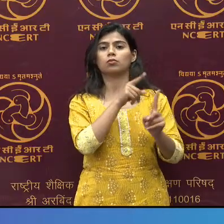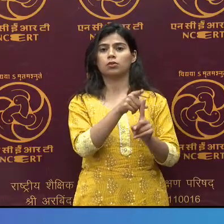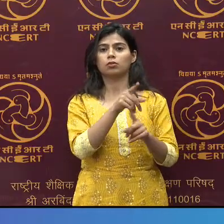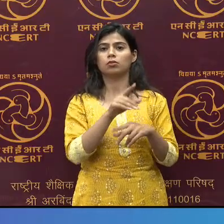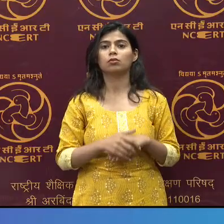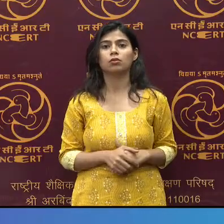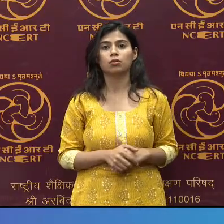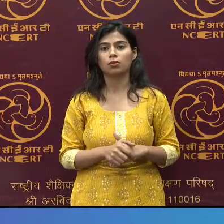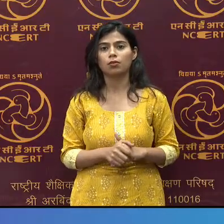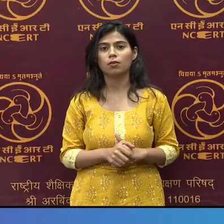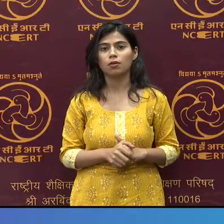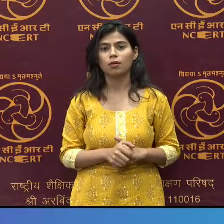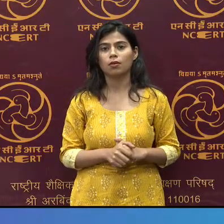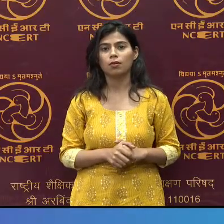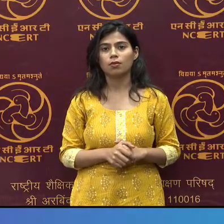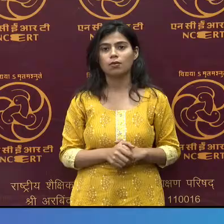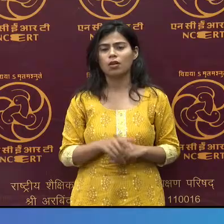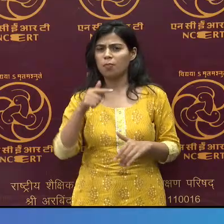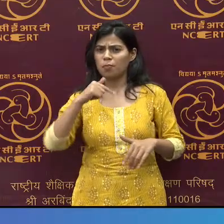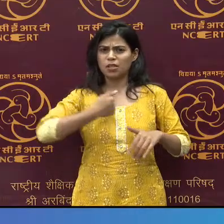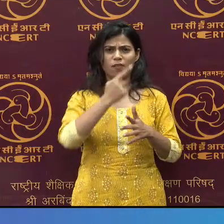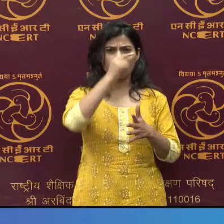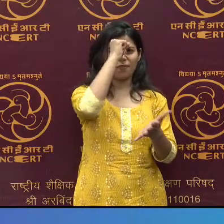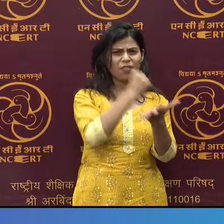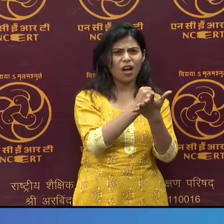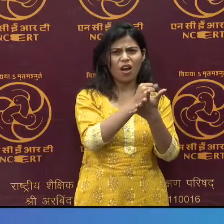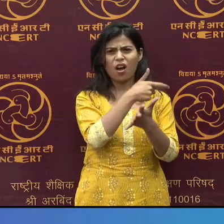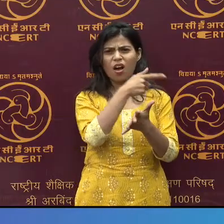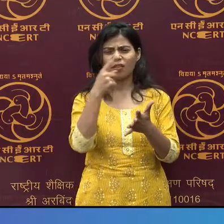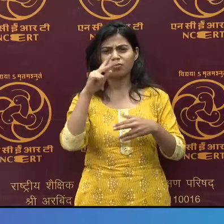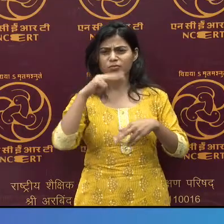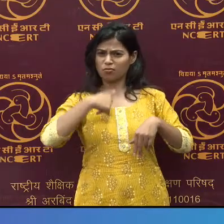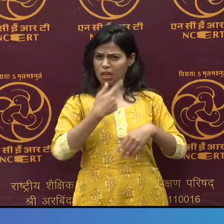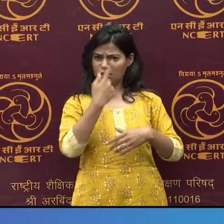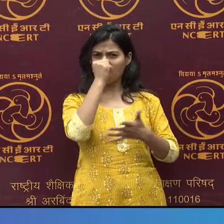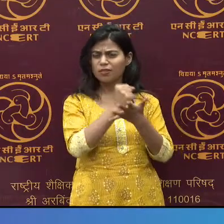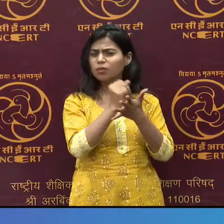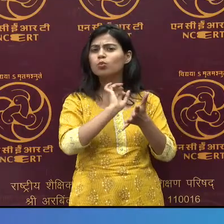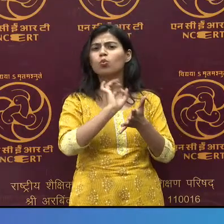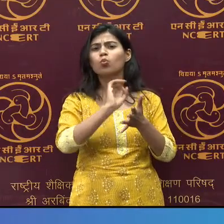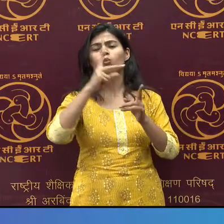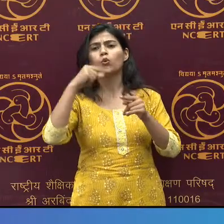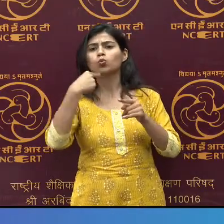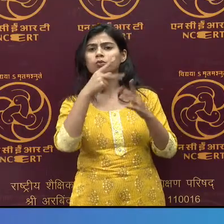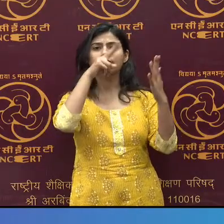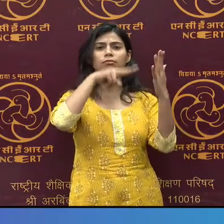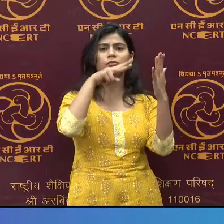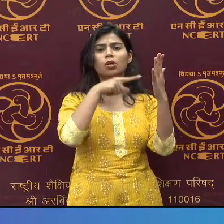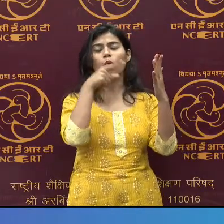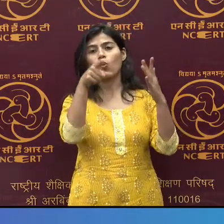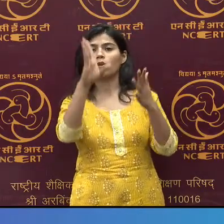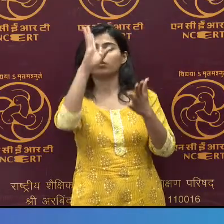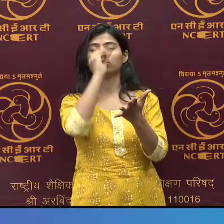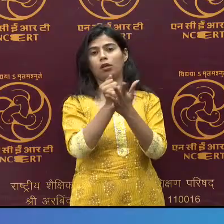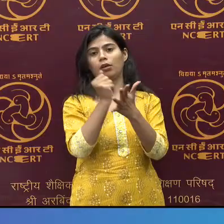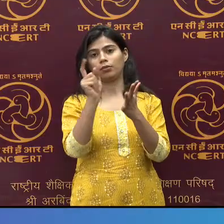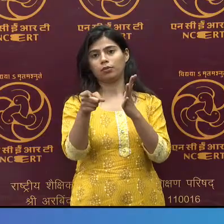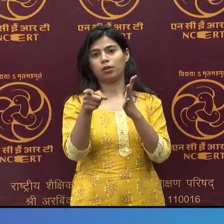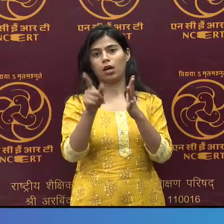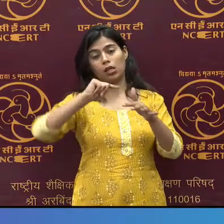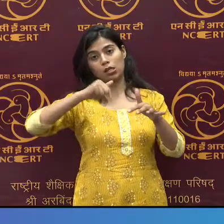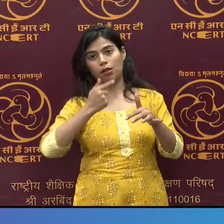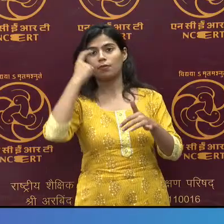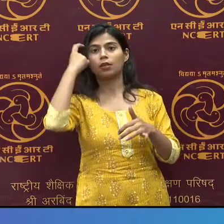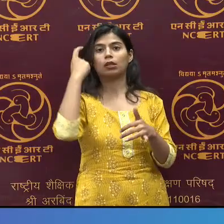take the decision on behalf of the reader, but I can tell them ki bhai ab socho, think and decide for